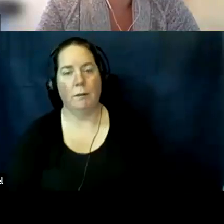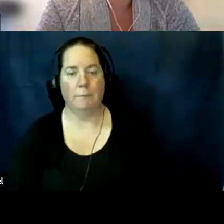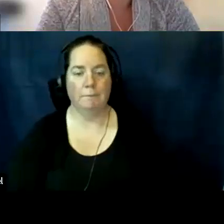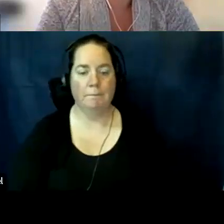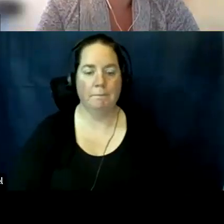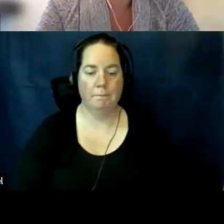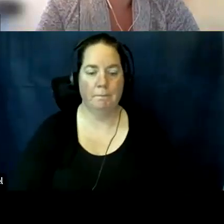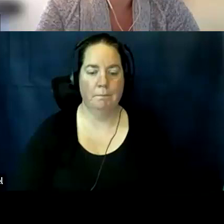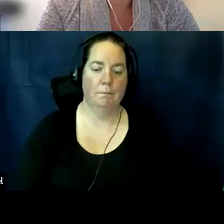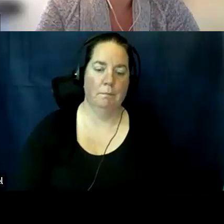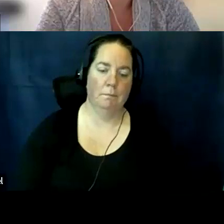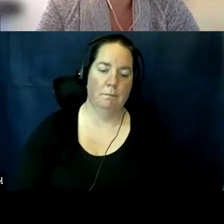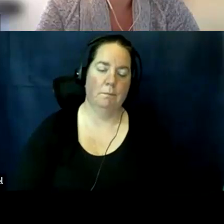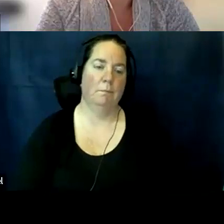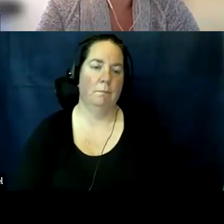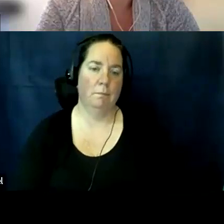at.